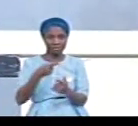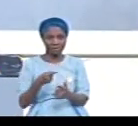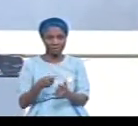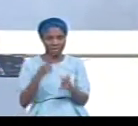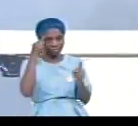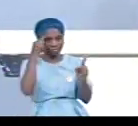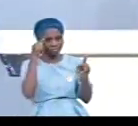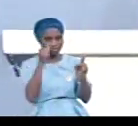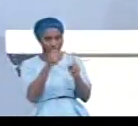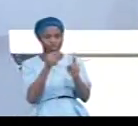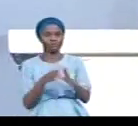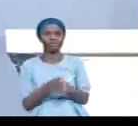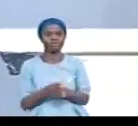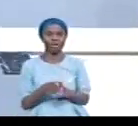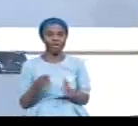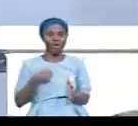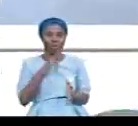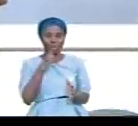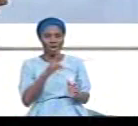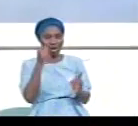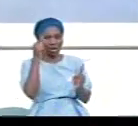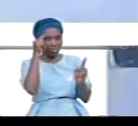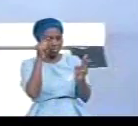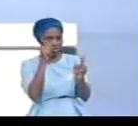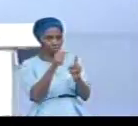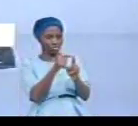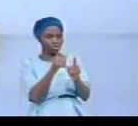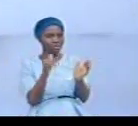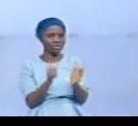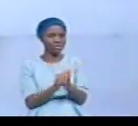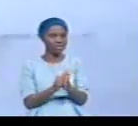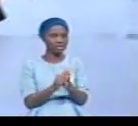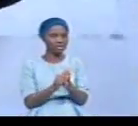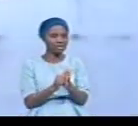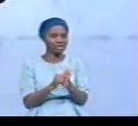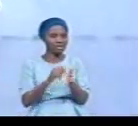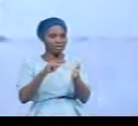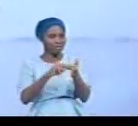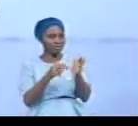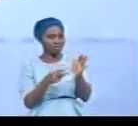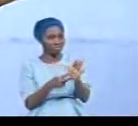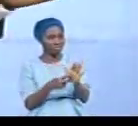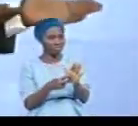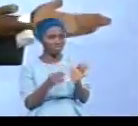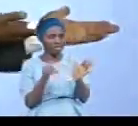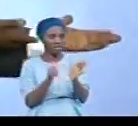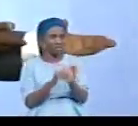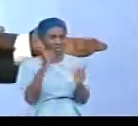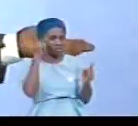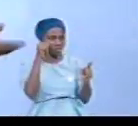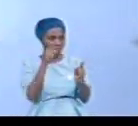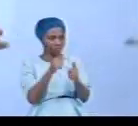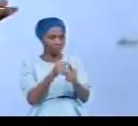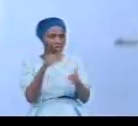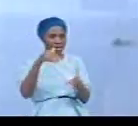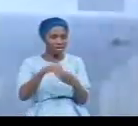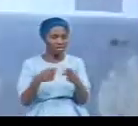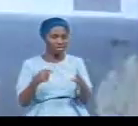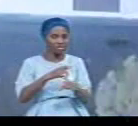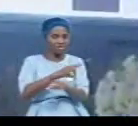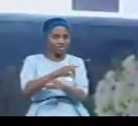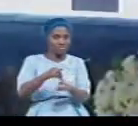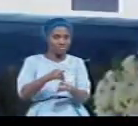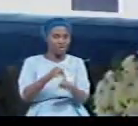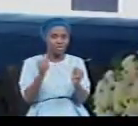We're pursuing that goal. We're pursuing in the field with the gospel